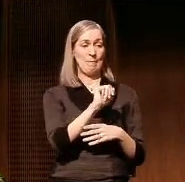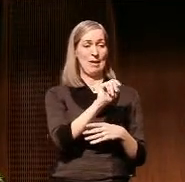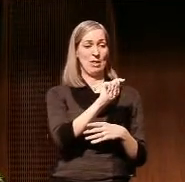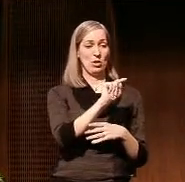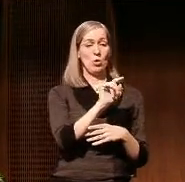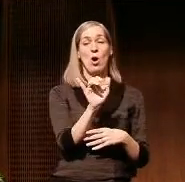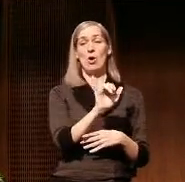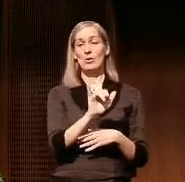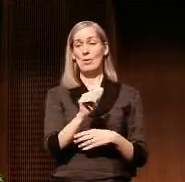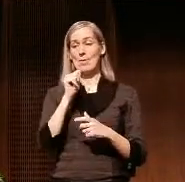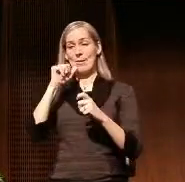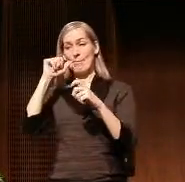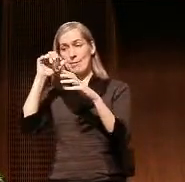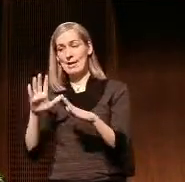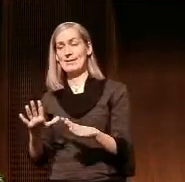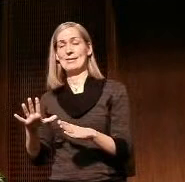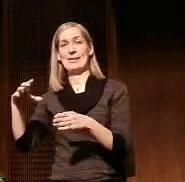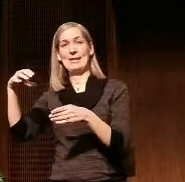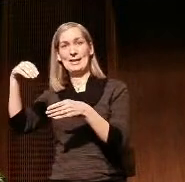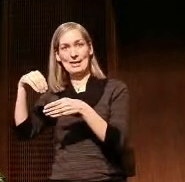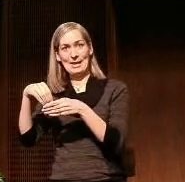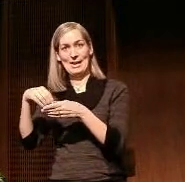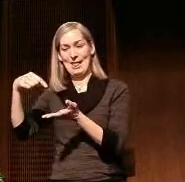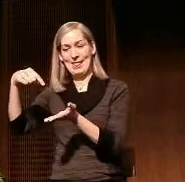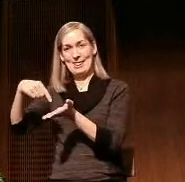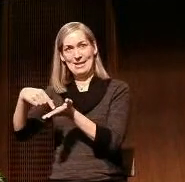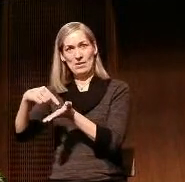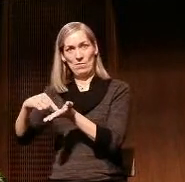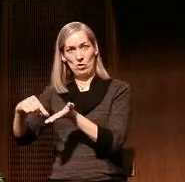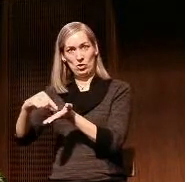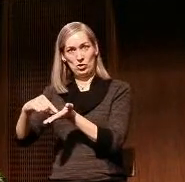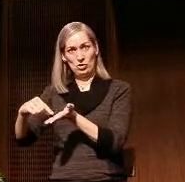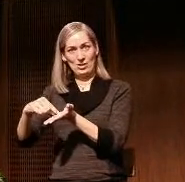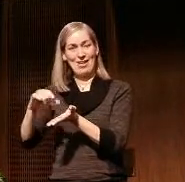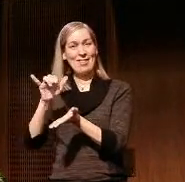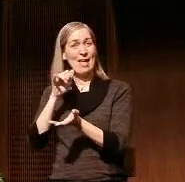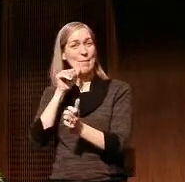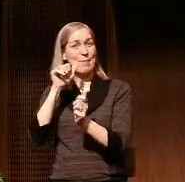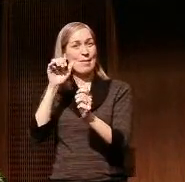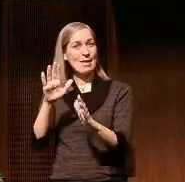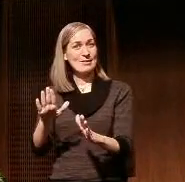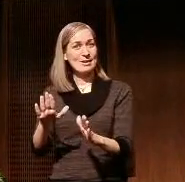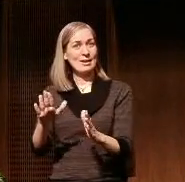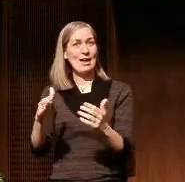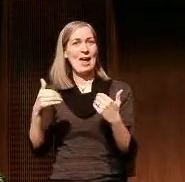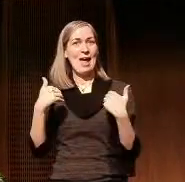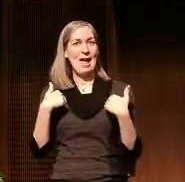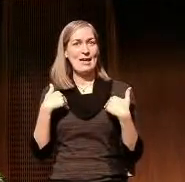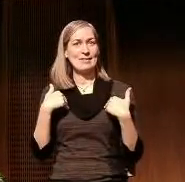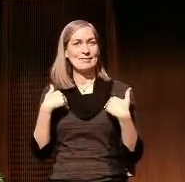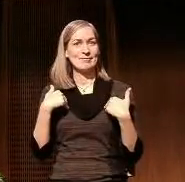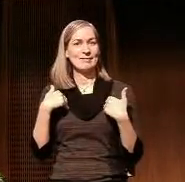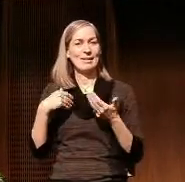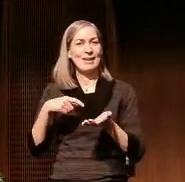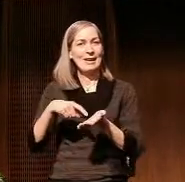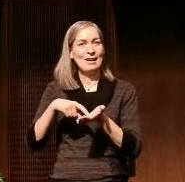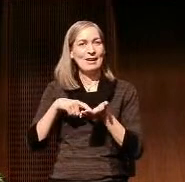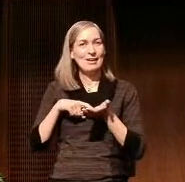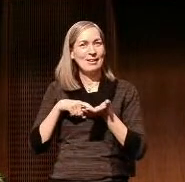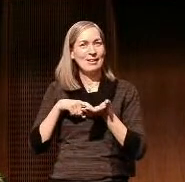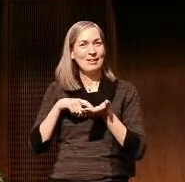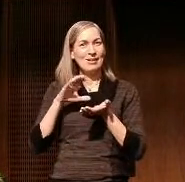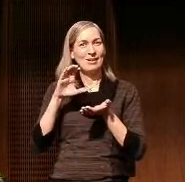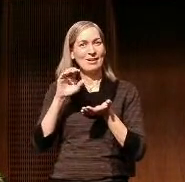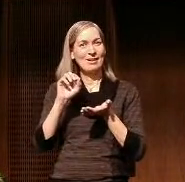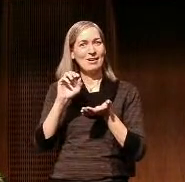the blessing in this passage, that blessing is conditional. Here in